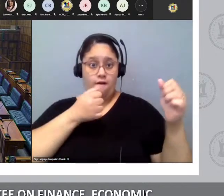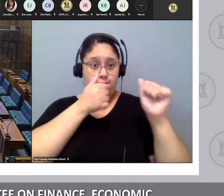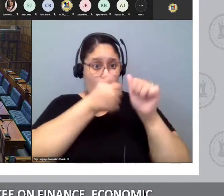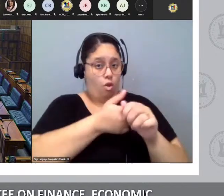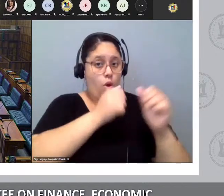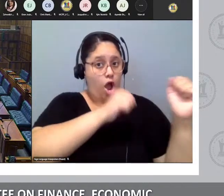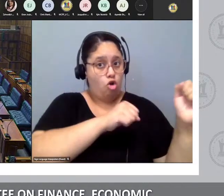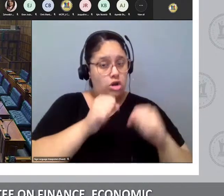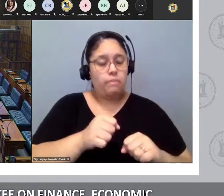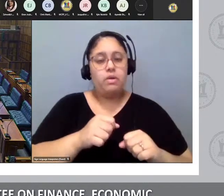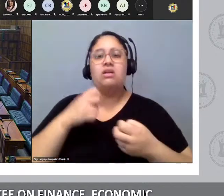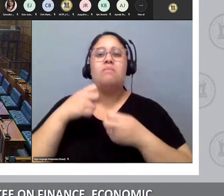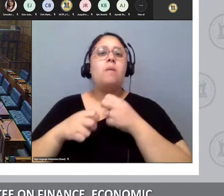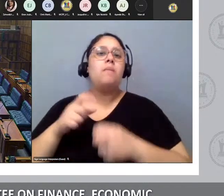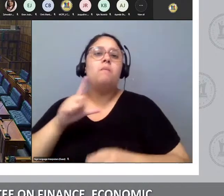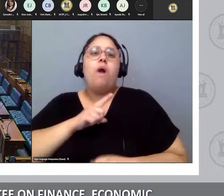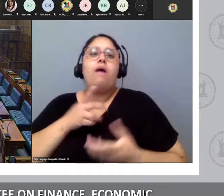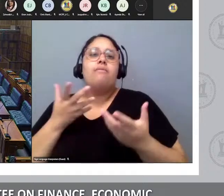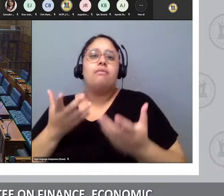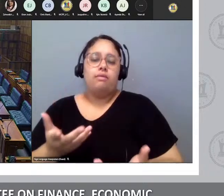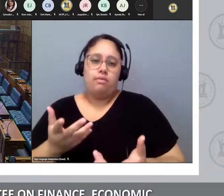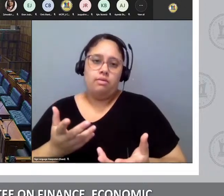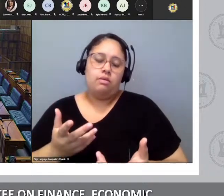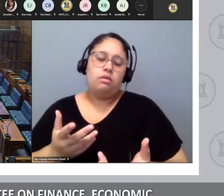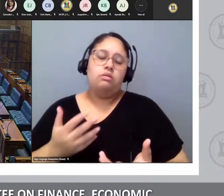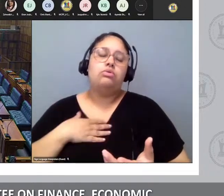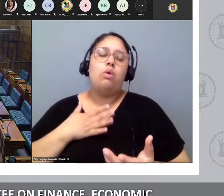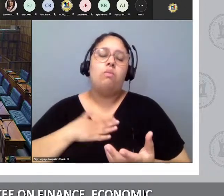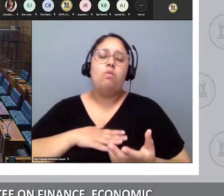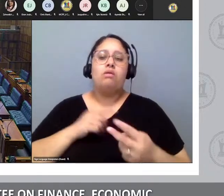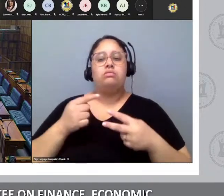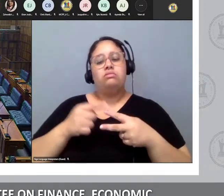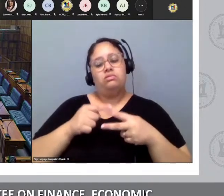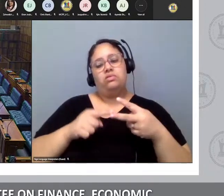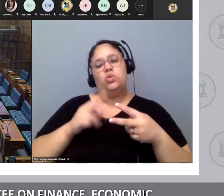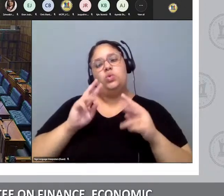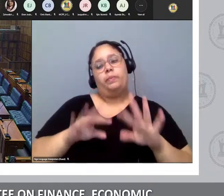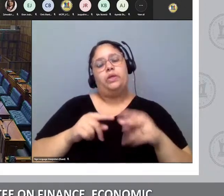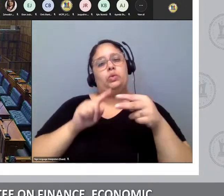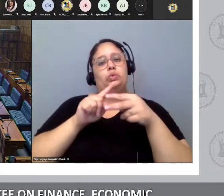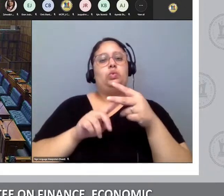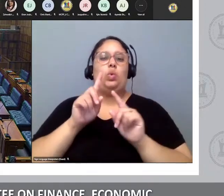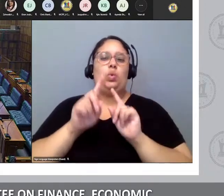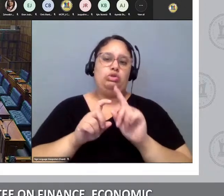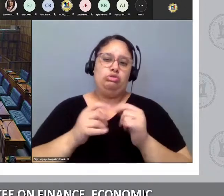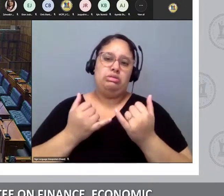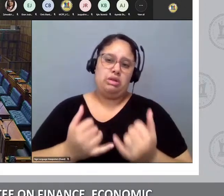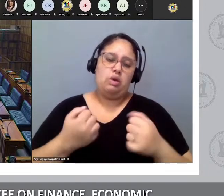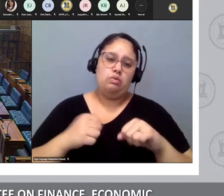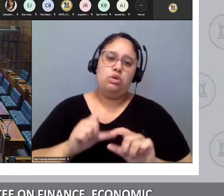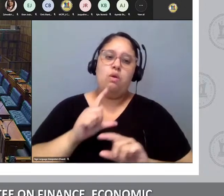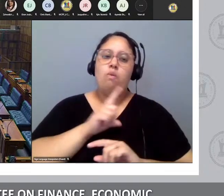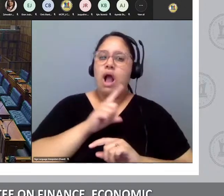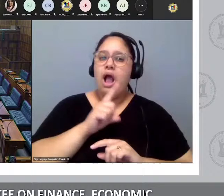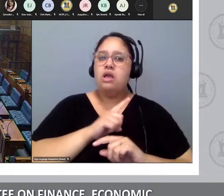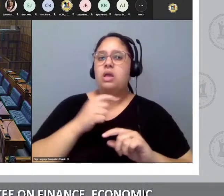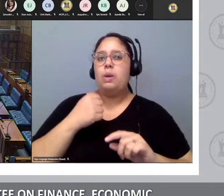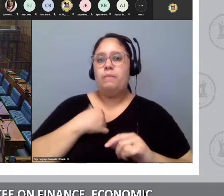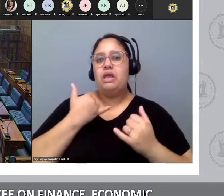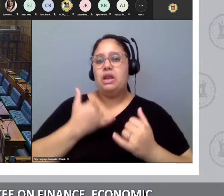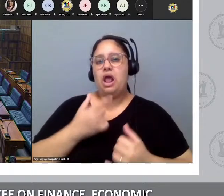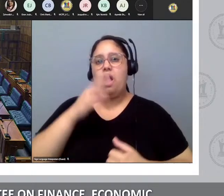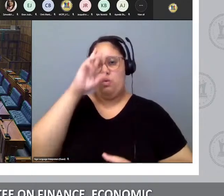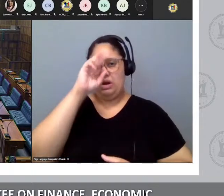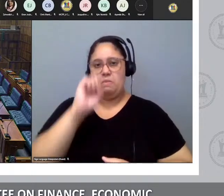extent of that of that problem and I think those would be just my first questions at this point chair because I'm taking to